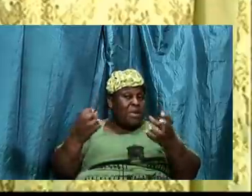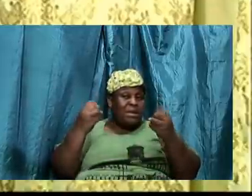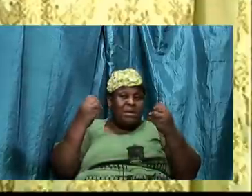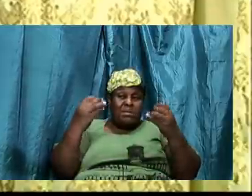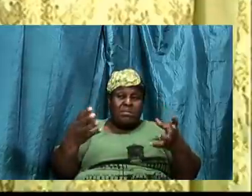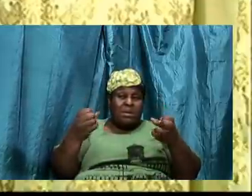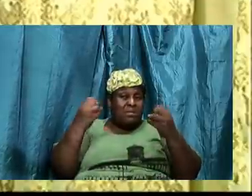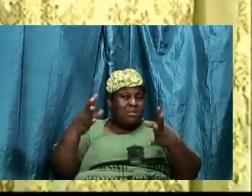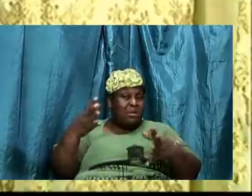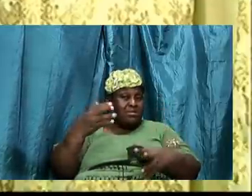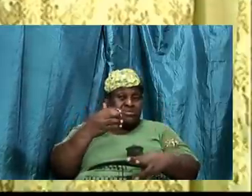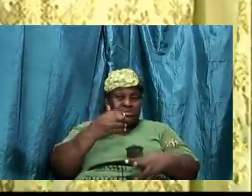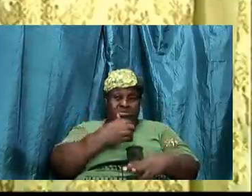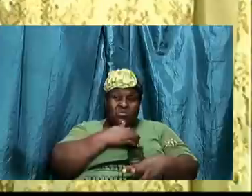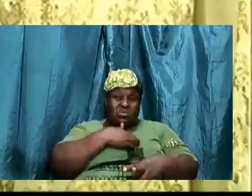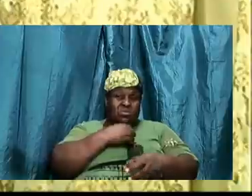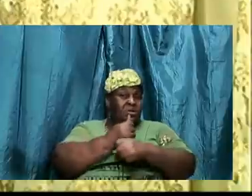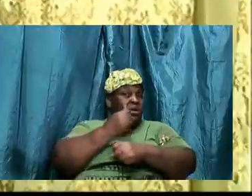him.